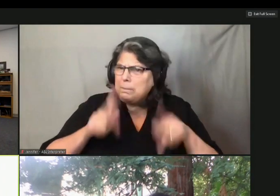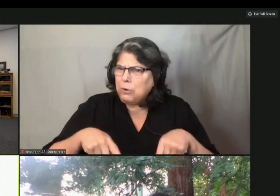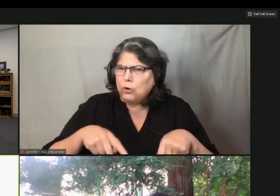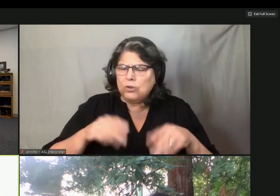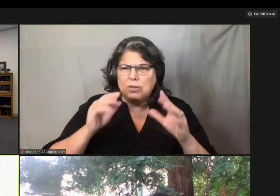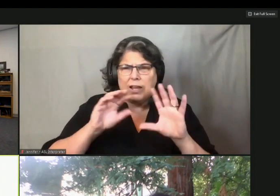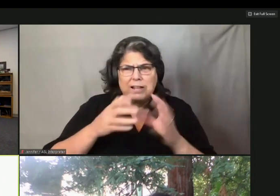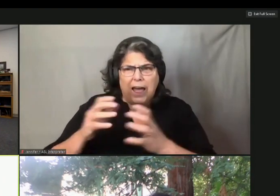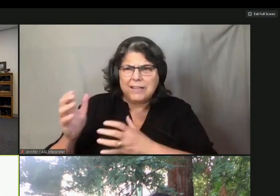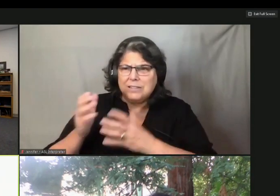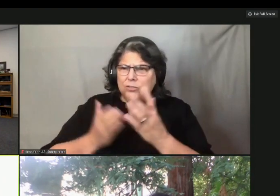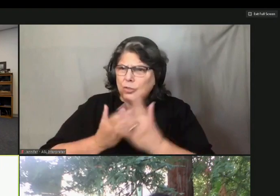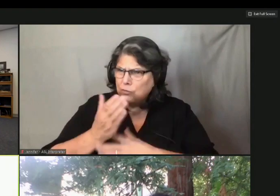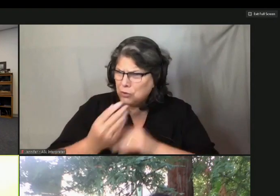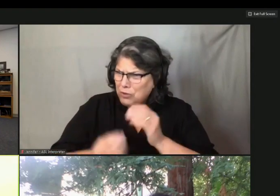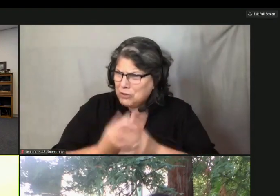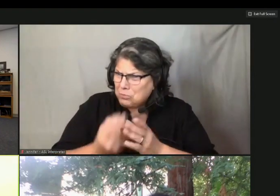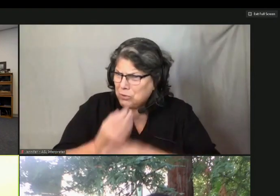the spring?